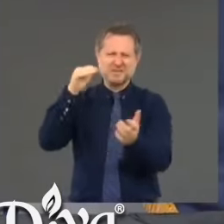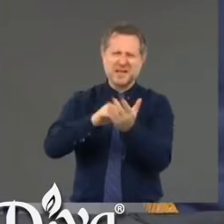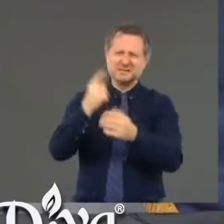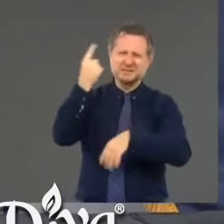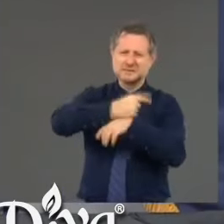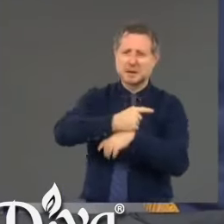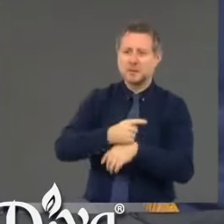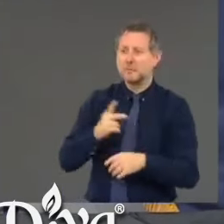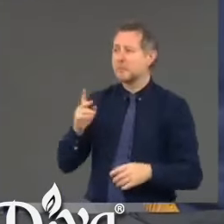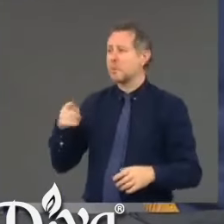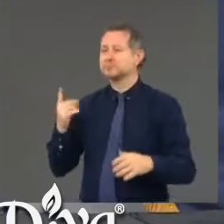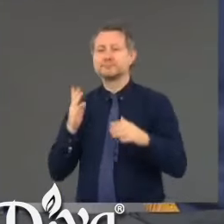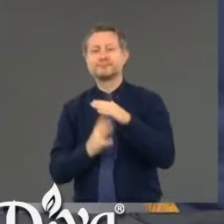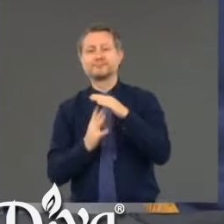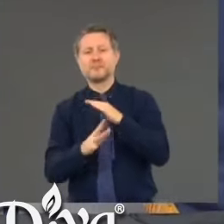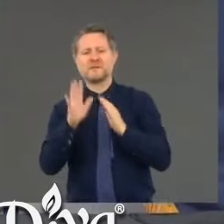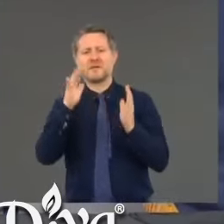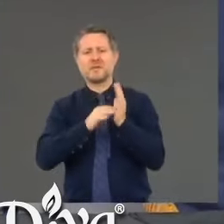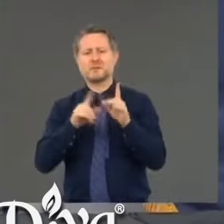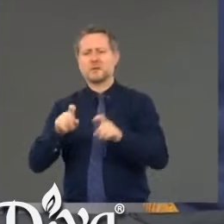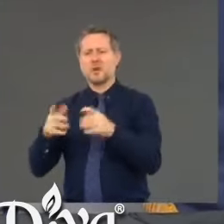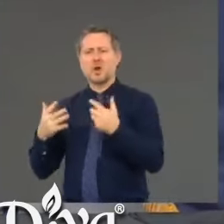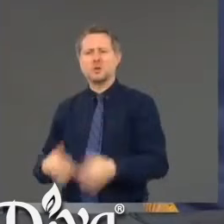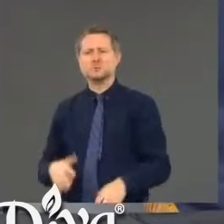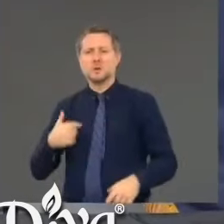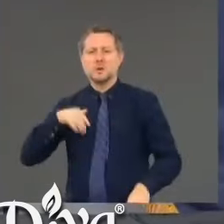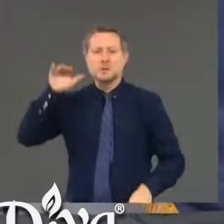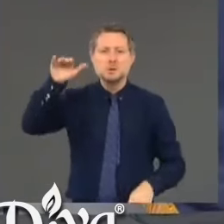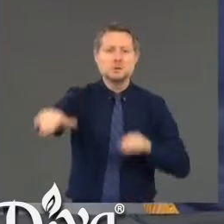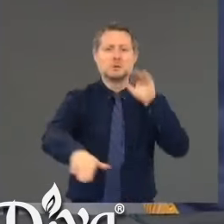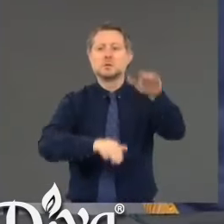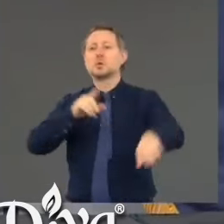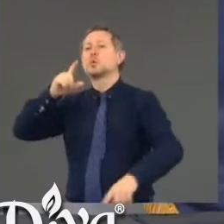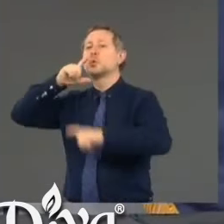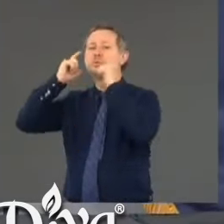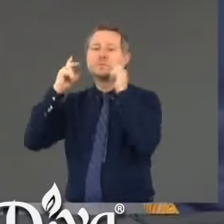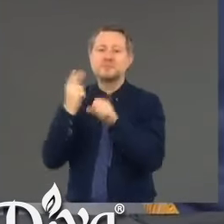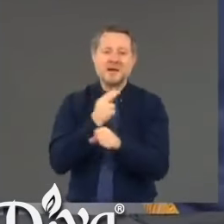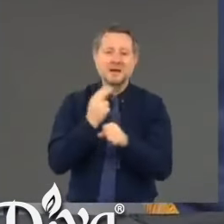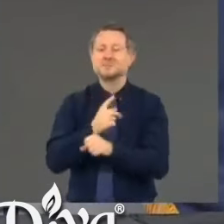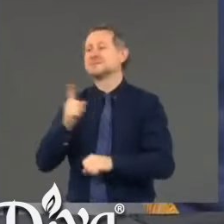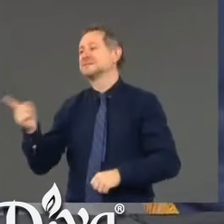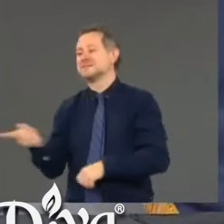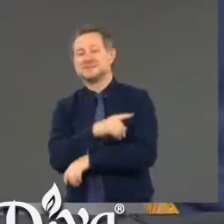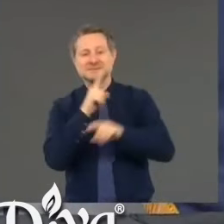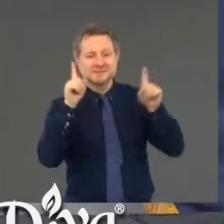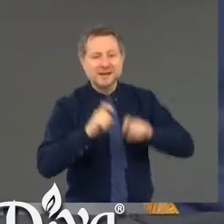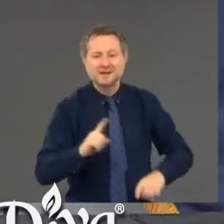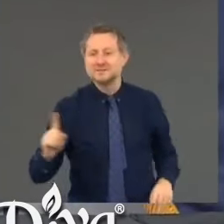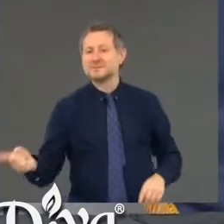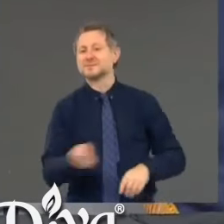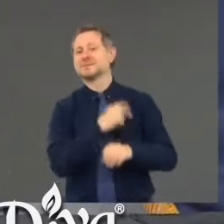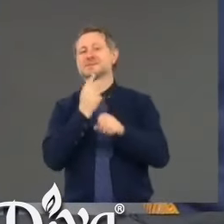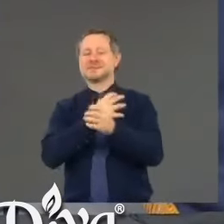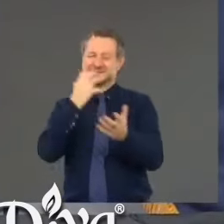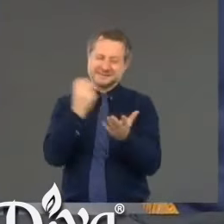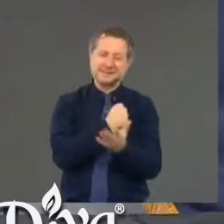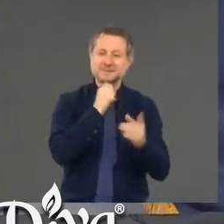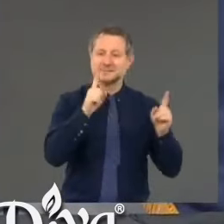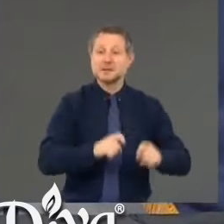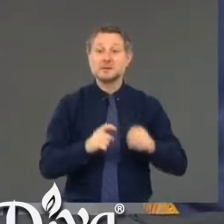I've said a number of times, wear a mask, get a test. Any essential worker